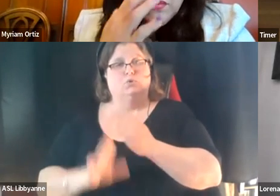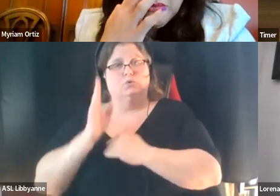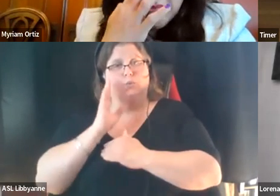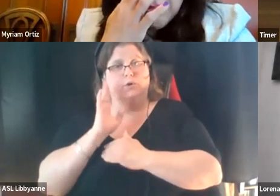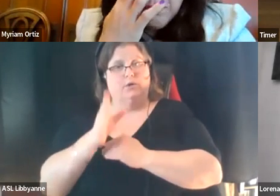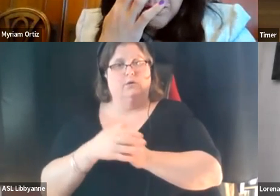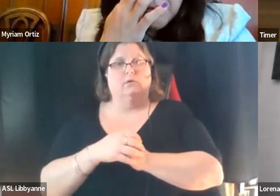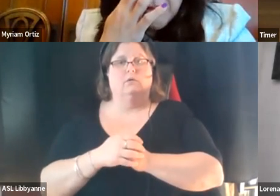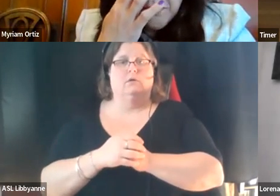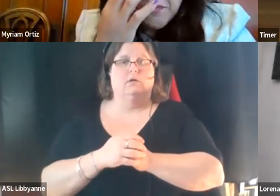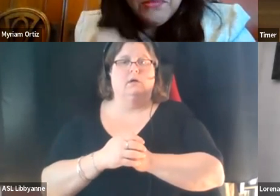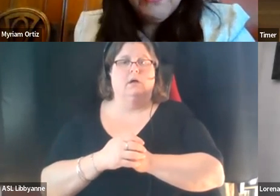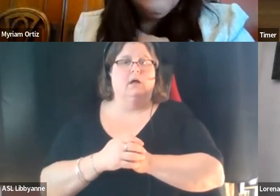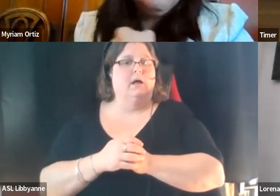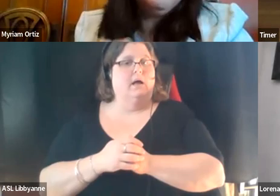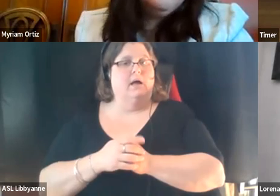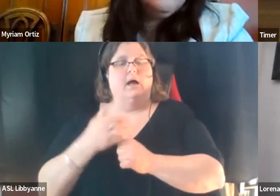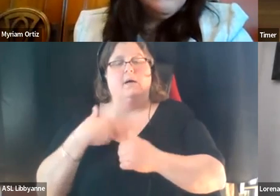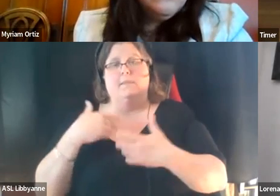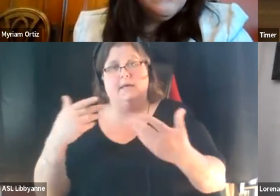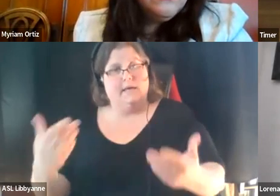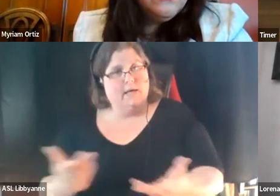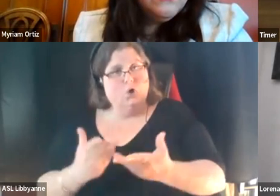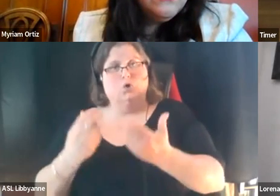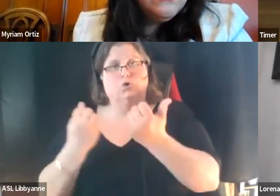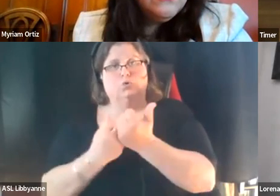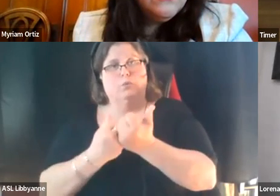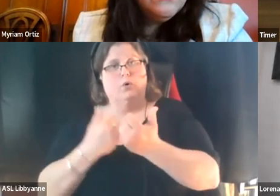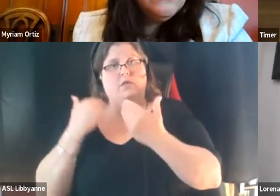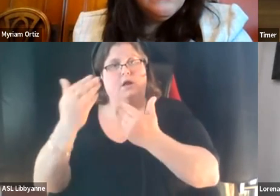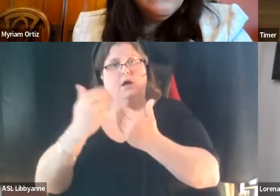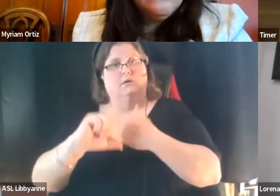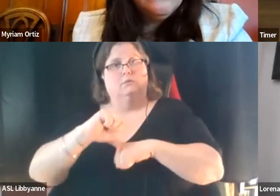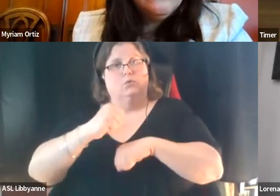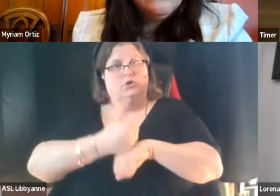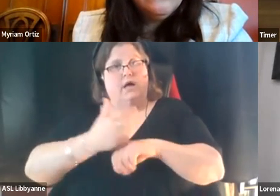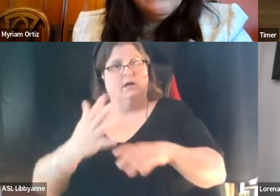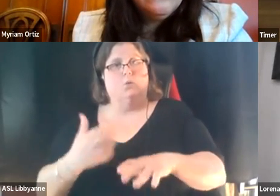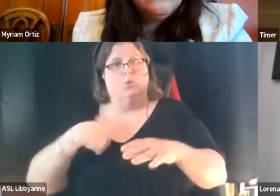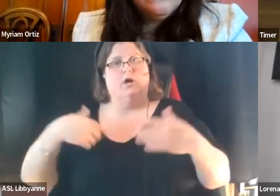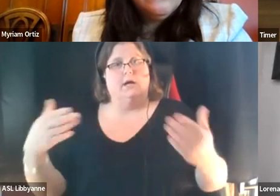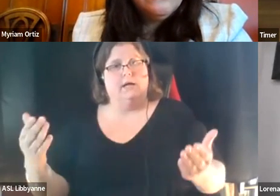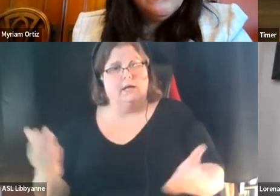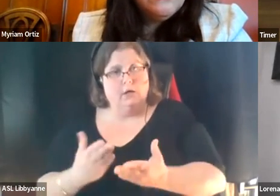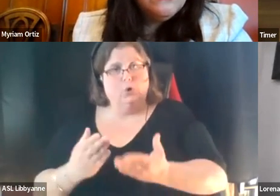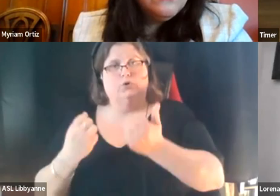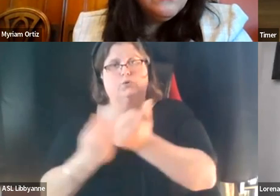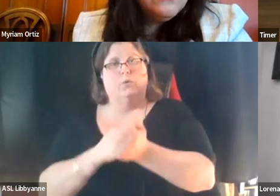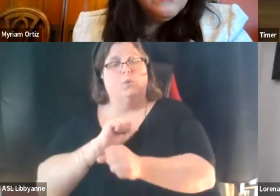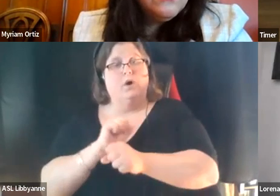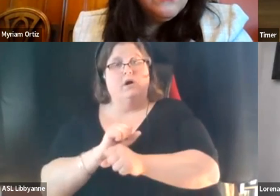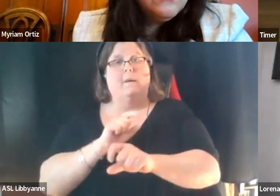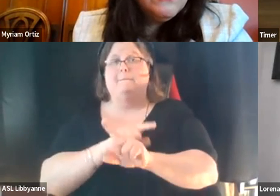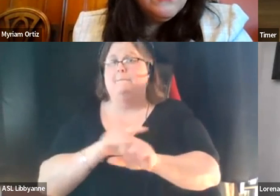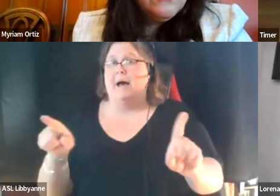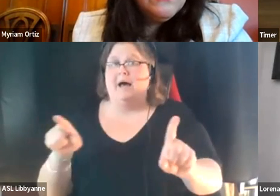here to support the next superintendent. We're here to support the work that's being done, but we need the investment to do that. And we